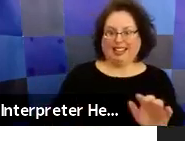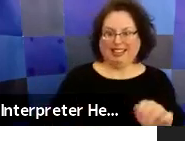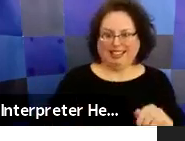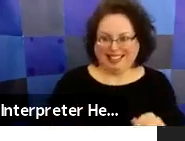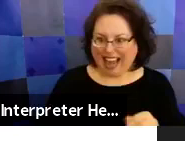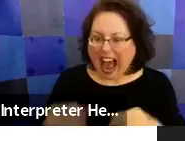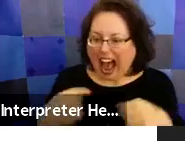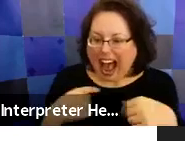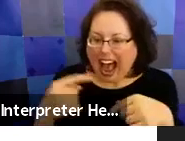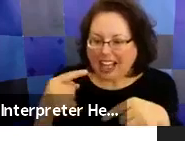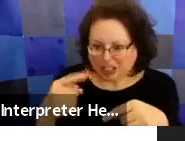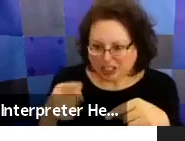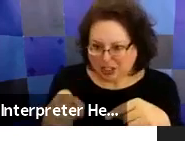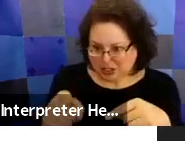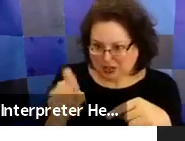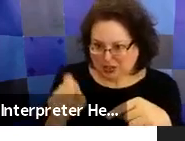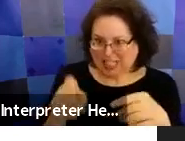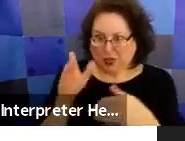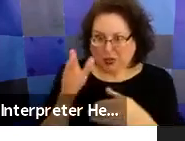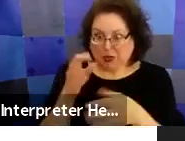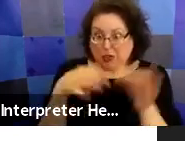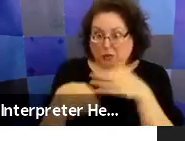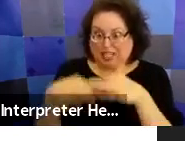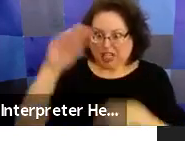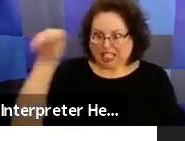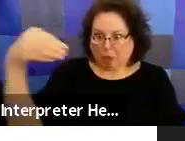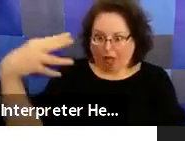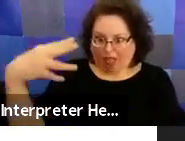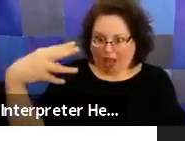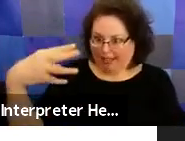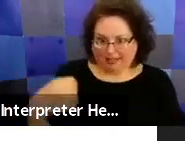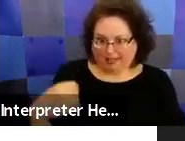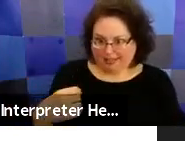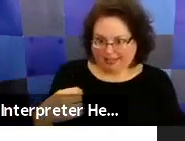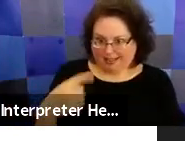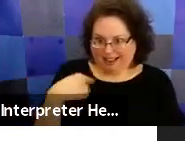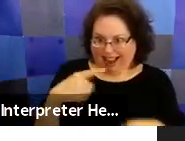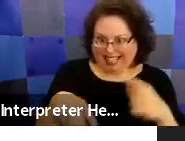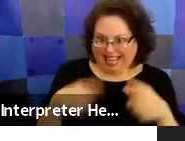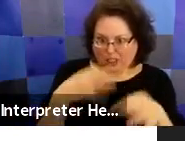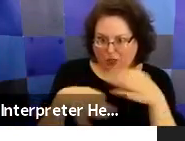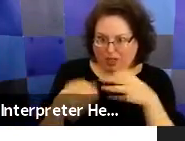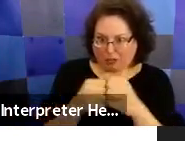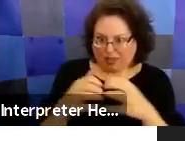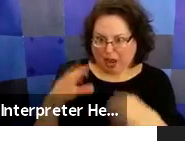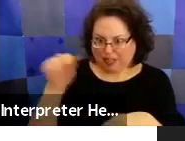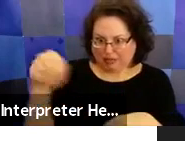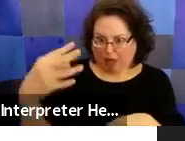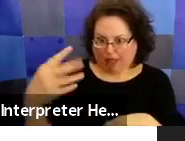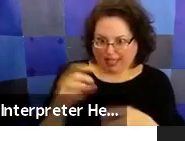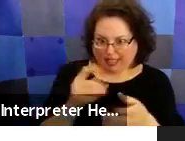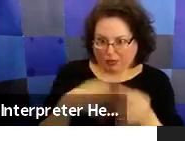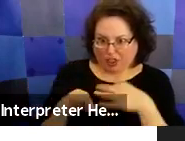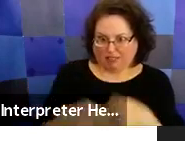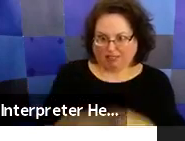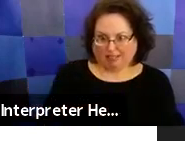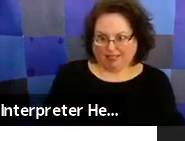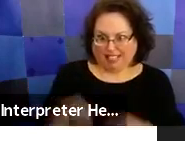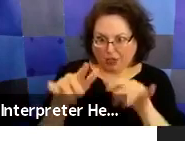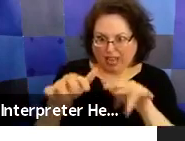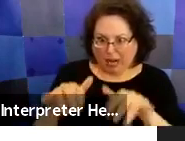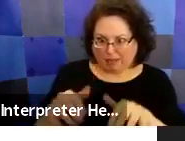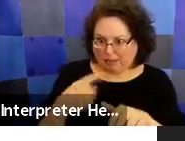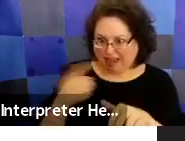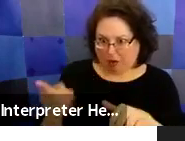And so to touch on is to understand within disability is to understand reasonable accommodations. So